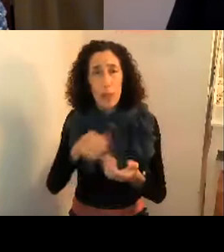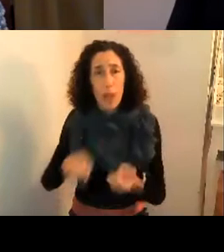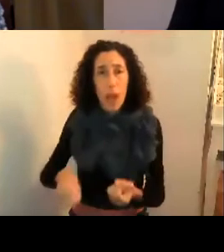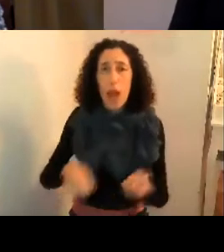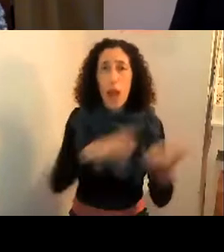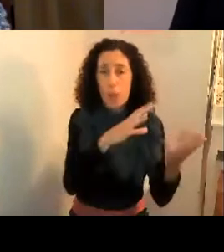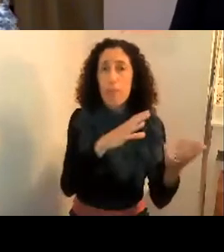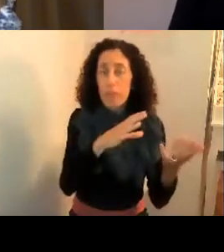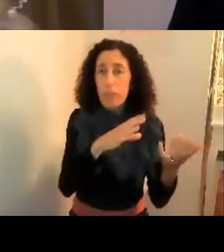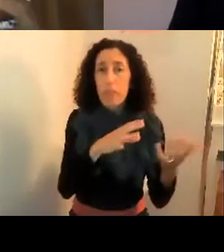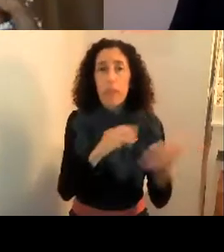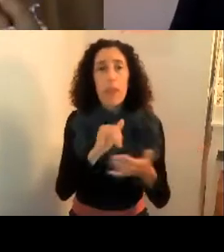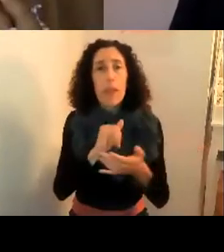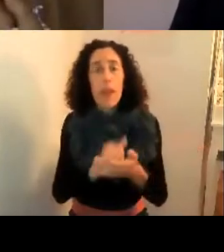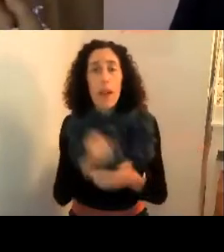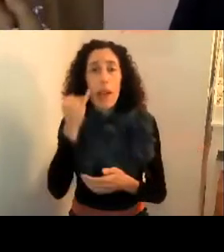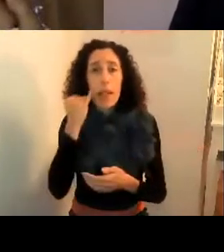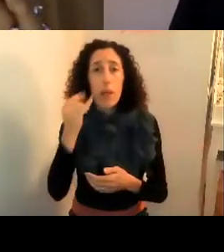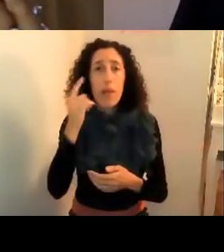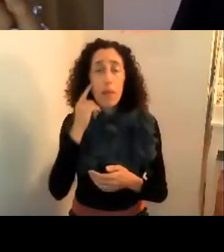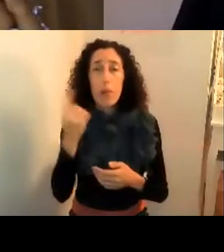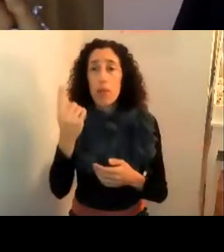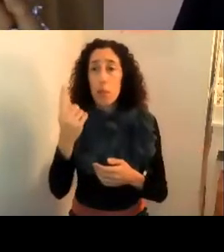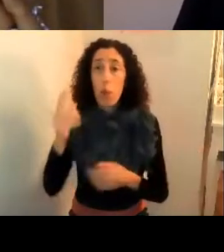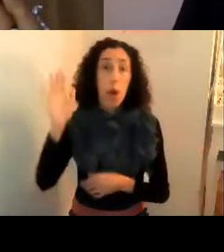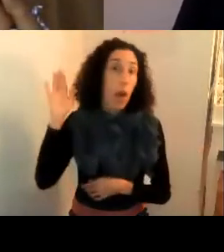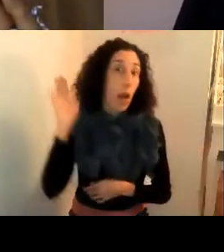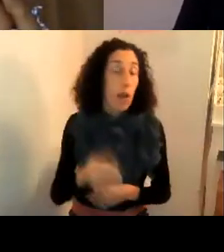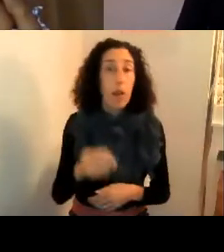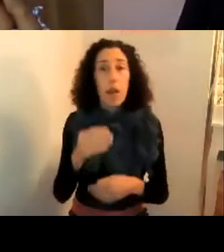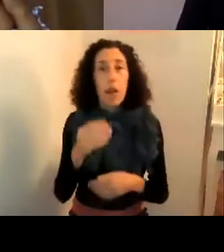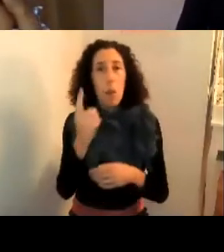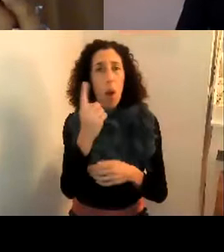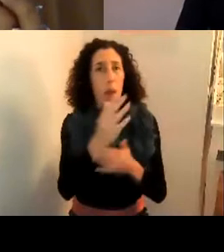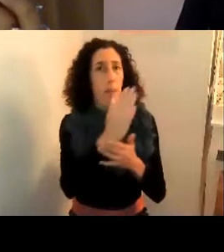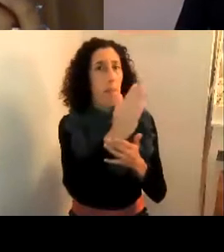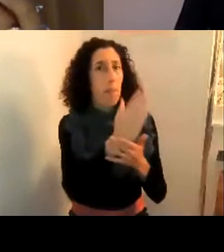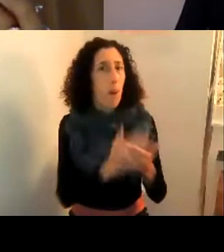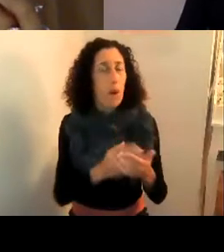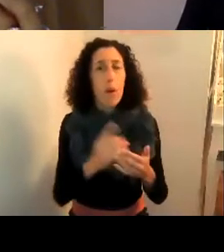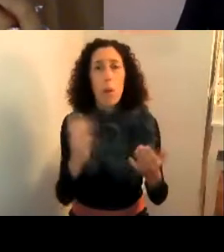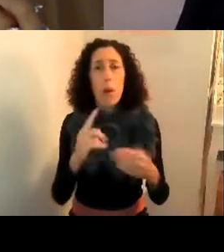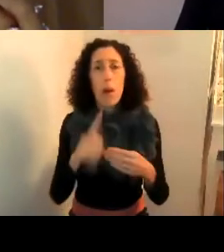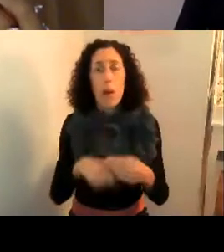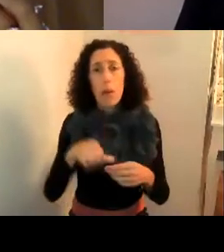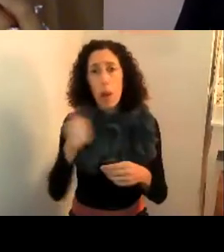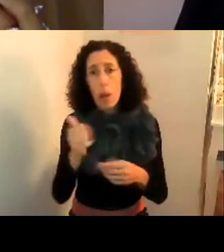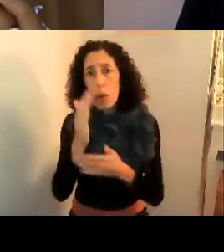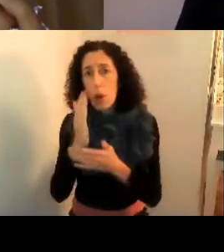always think about the sum of many parts being greater than the whole. And I think there are moments where the whole is